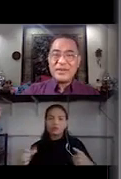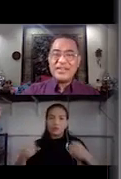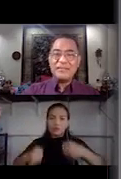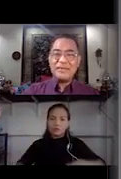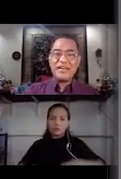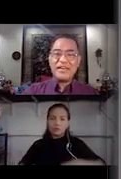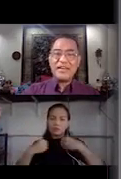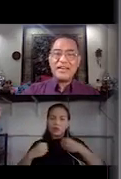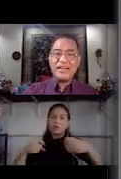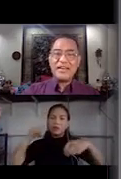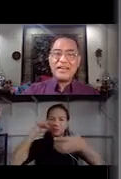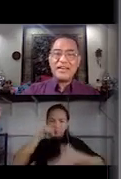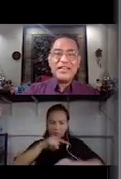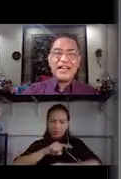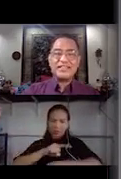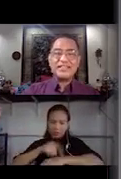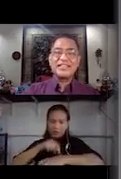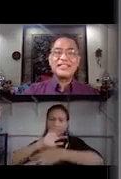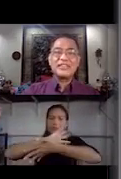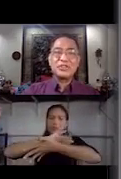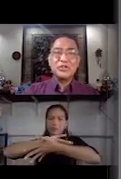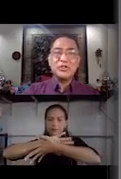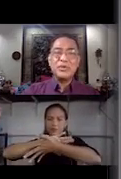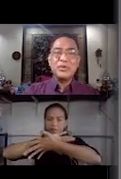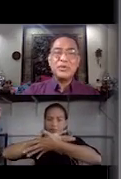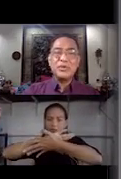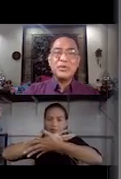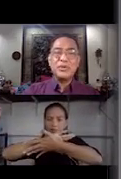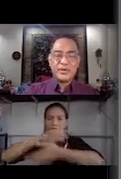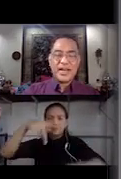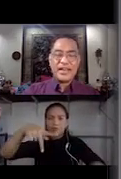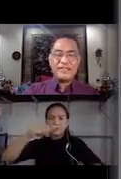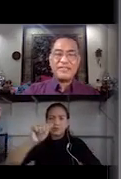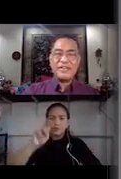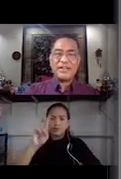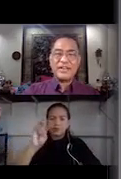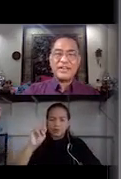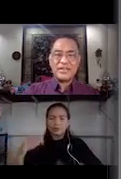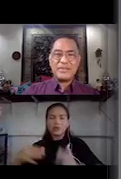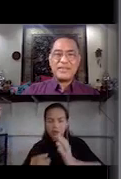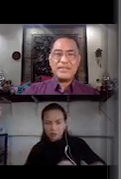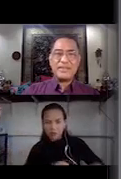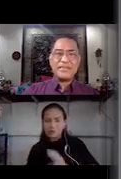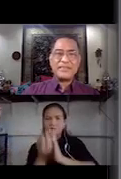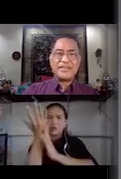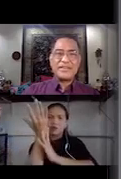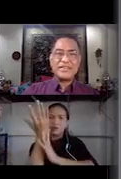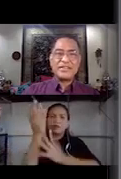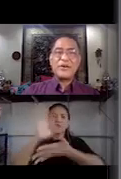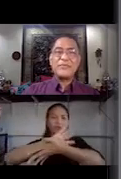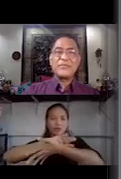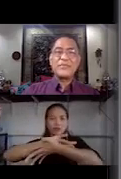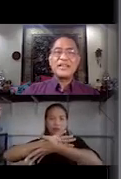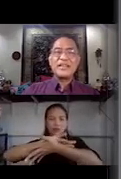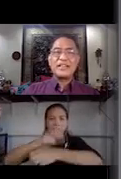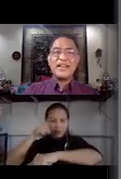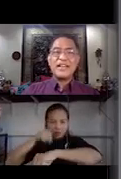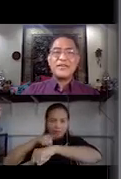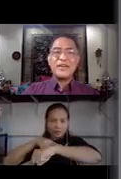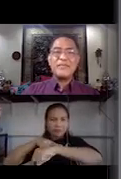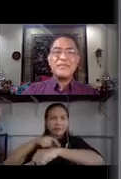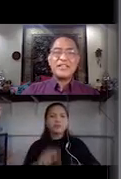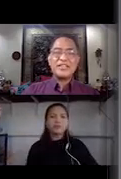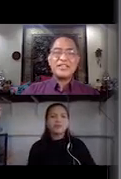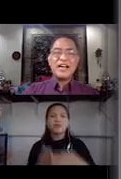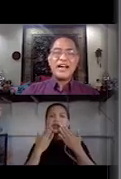the pandemic, and not only that you will thrive through the pandemic. So, thank you